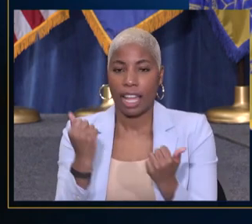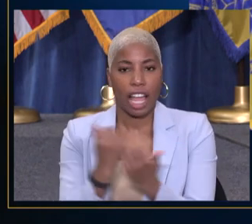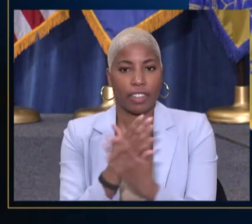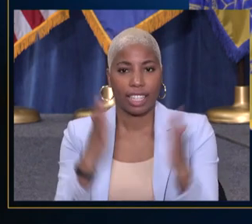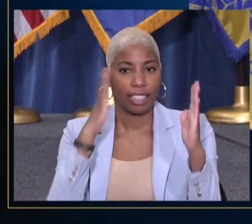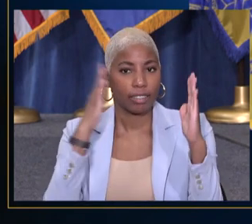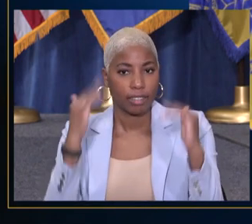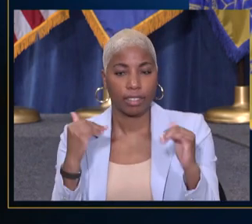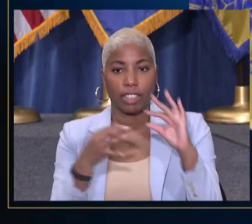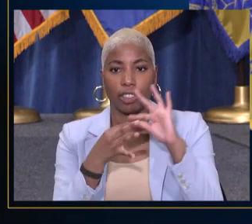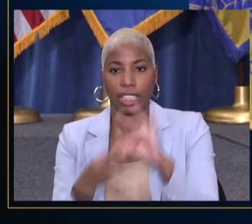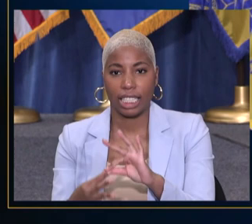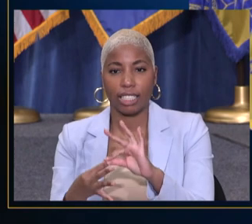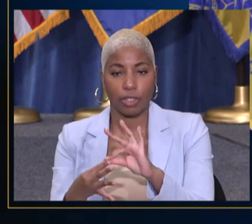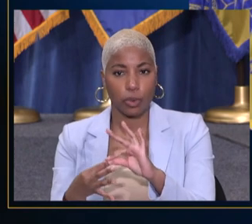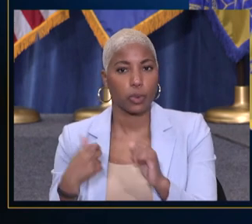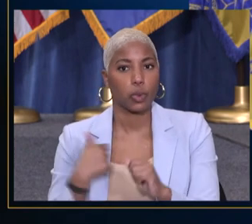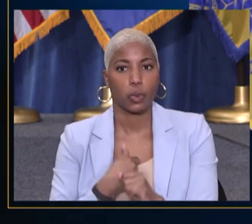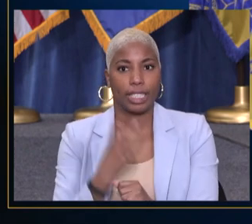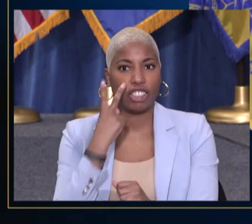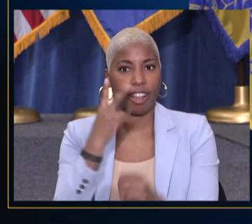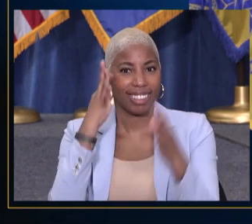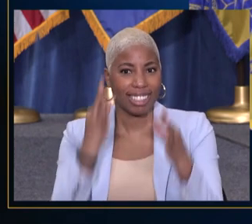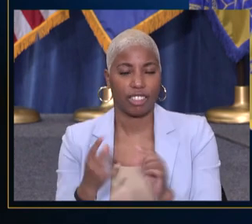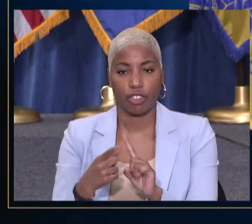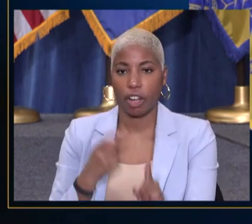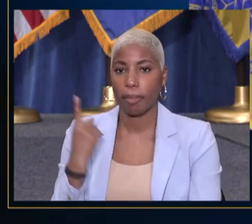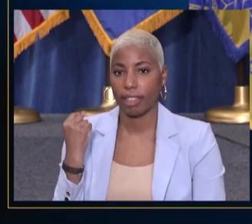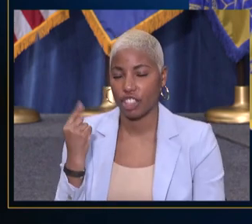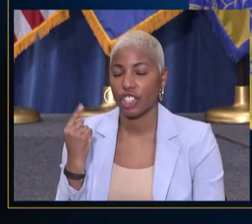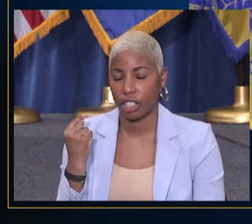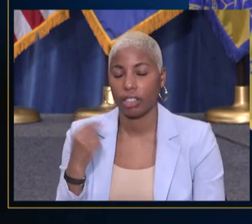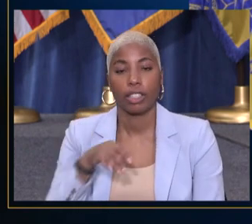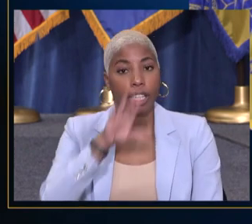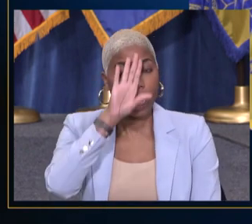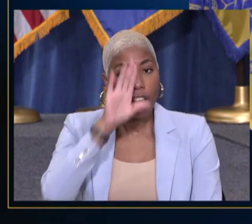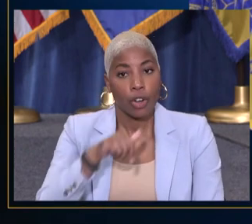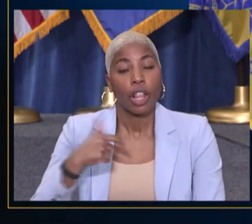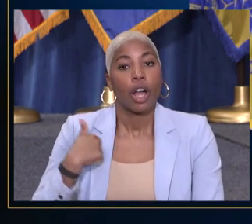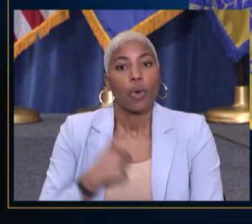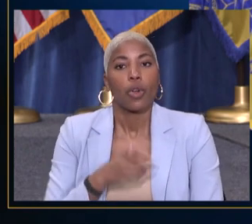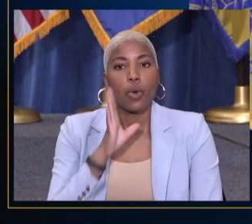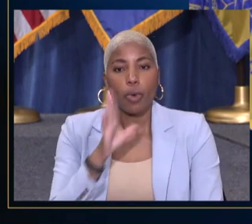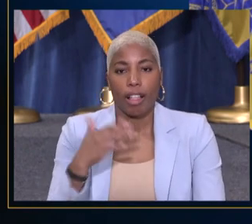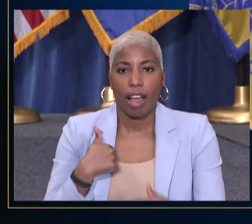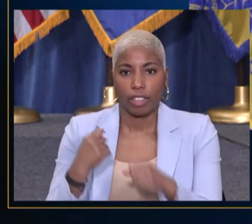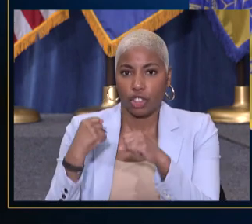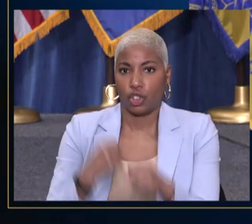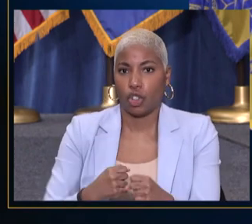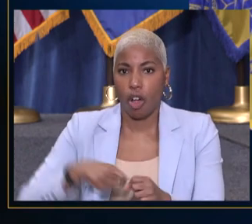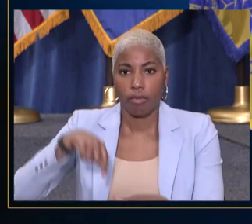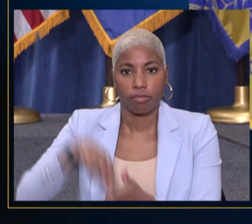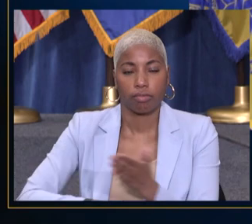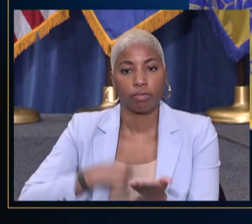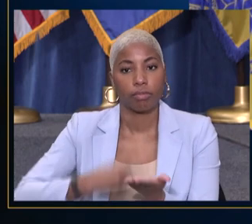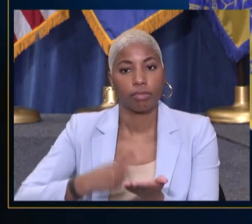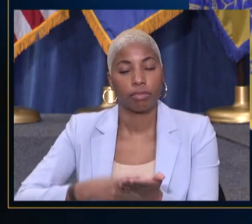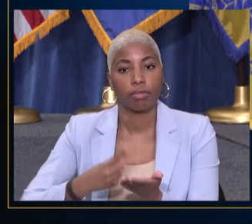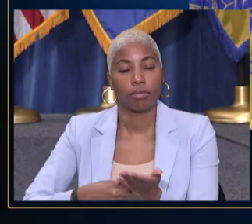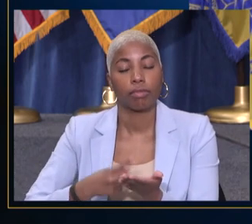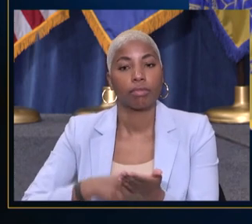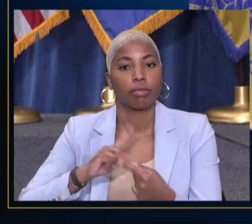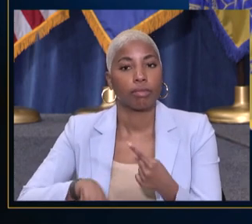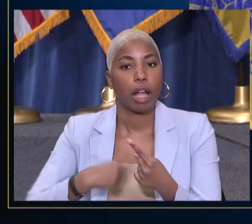of Dobbs that we saw last year. And so I know we're going to have a powerful conversation today about women's empowerment